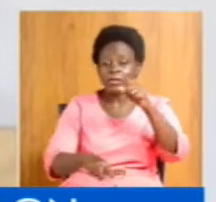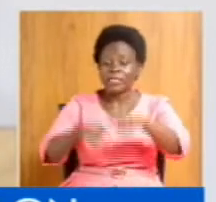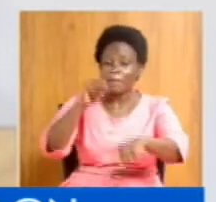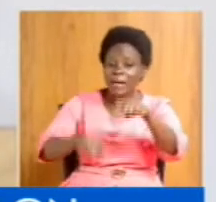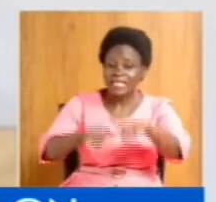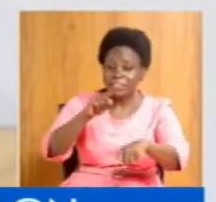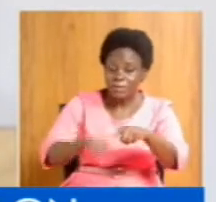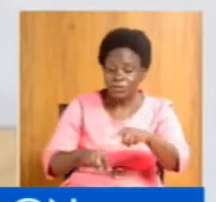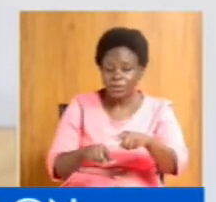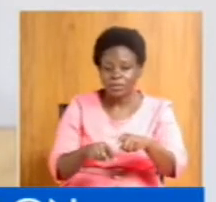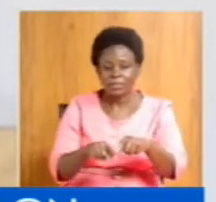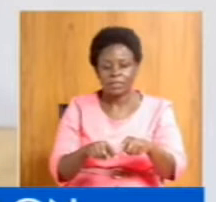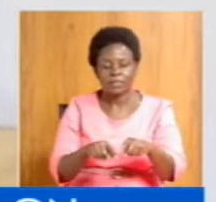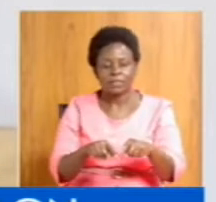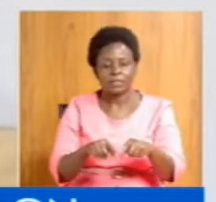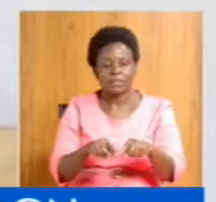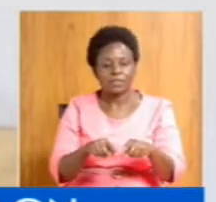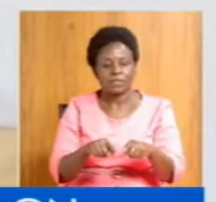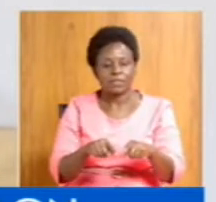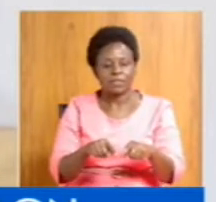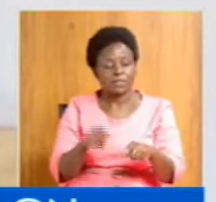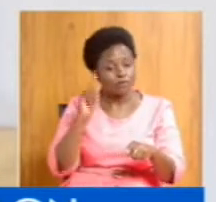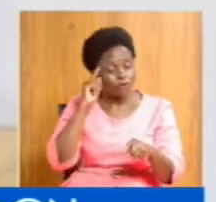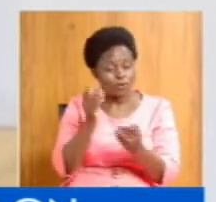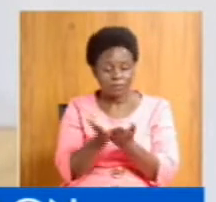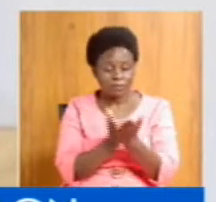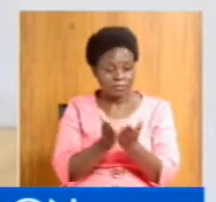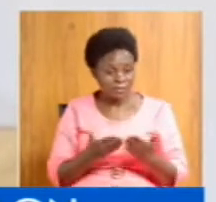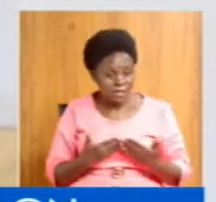in service delivery.